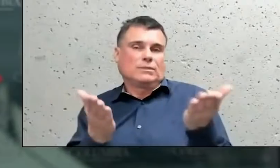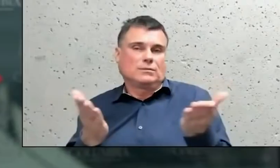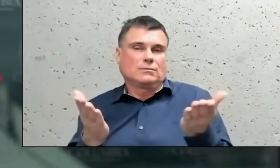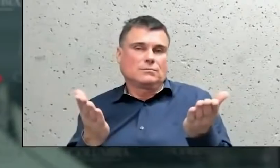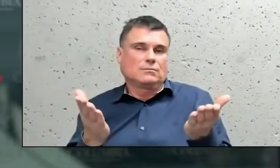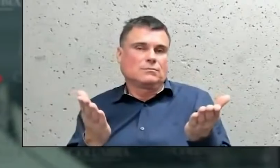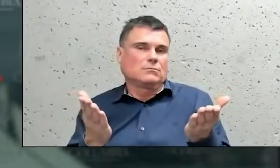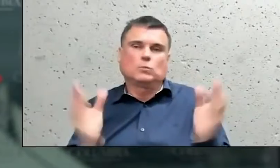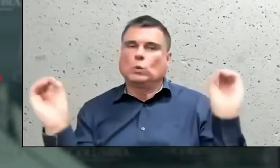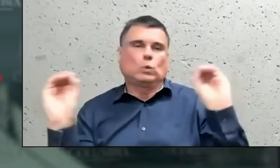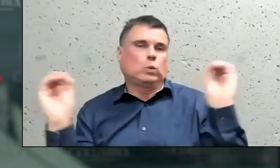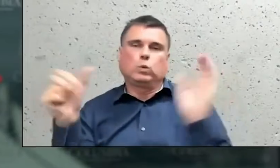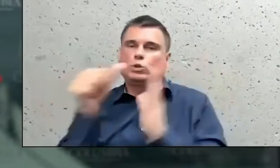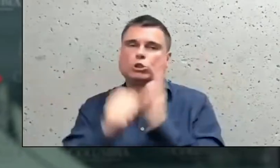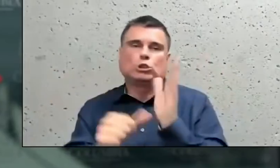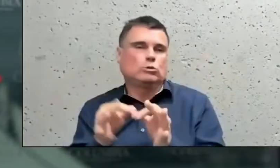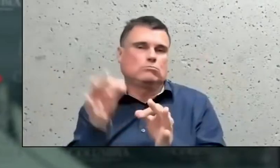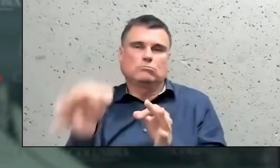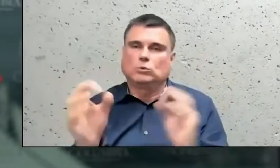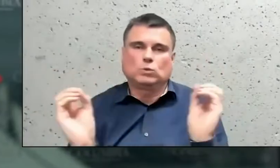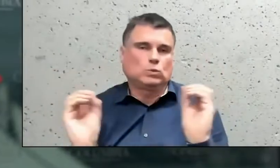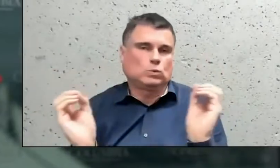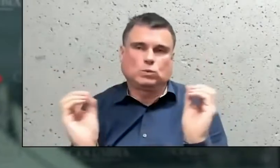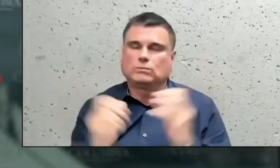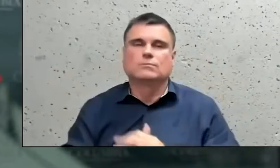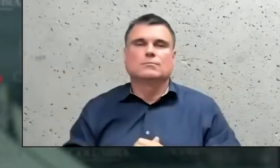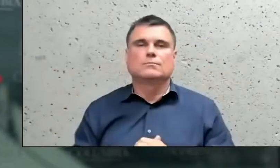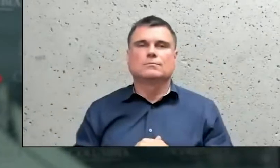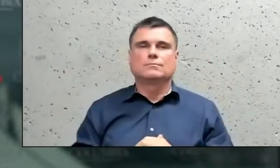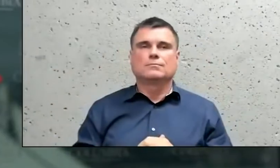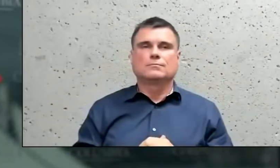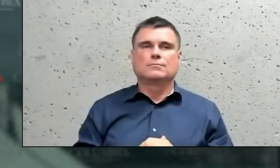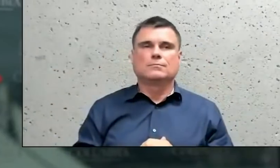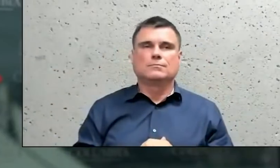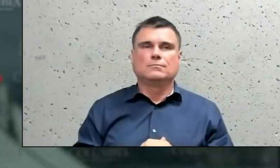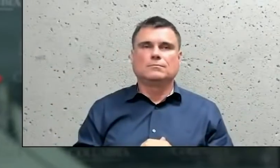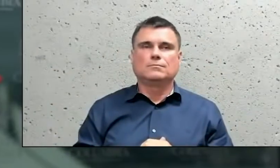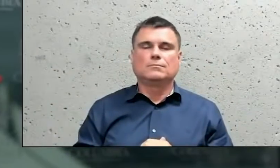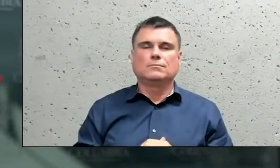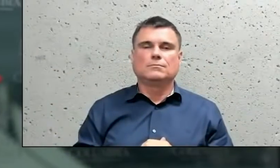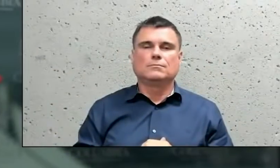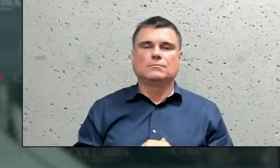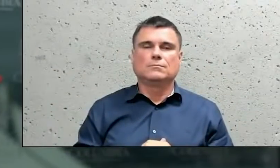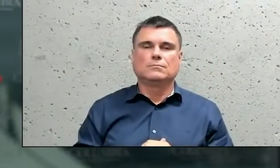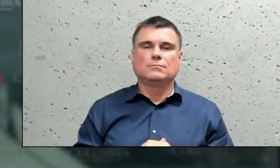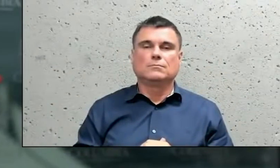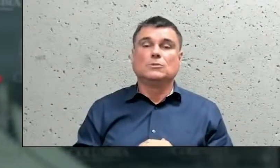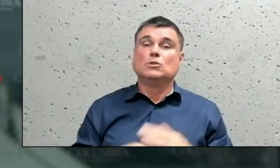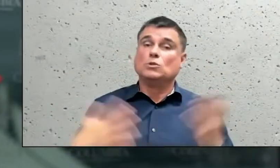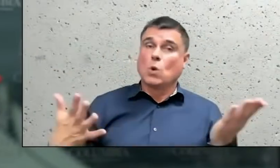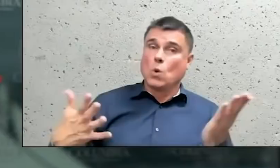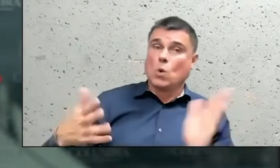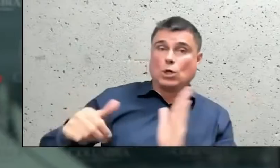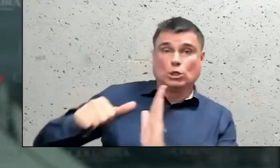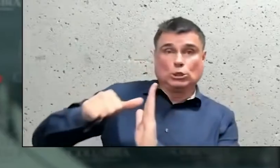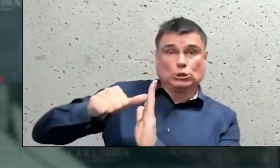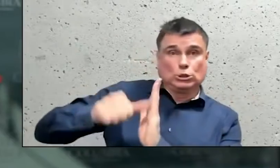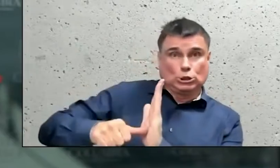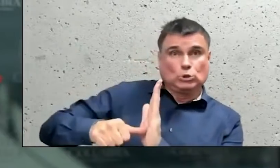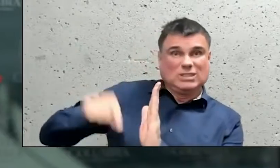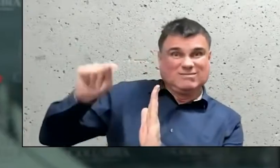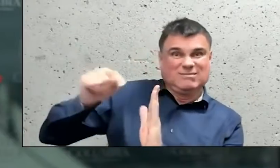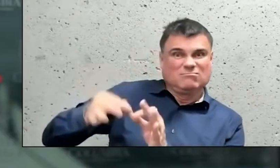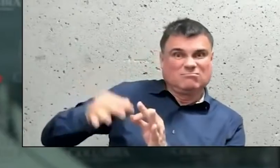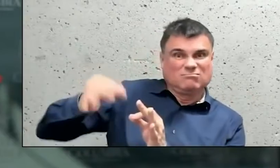6th, that number is now 2,671. Despite these postponements, surgeries are continuing across the province.